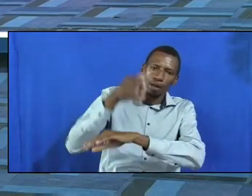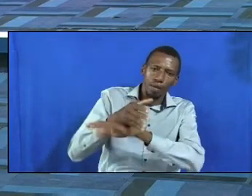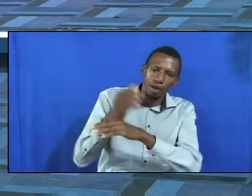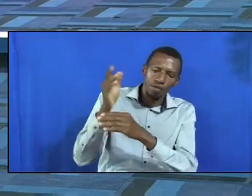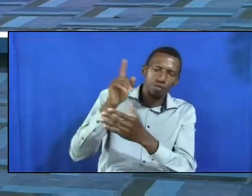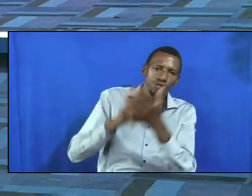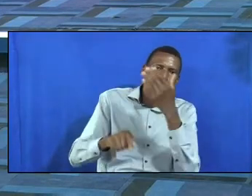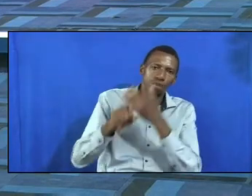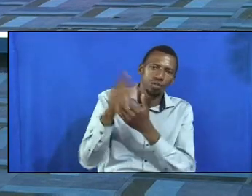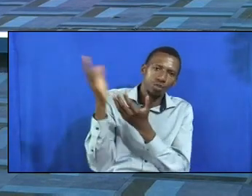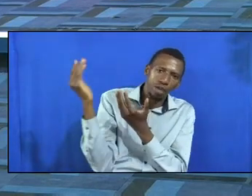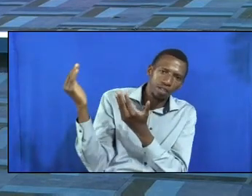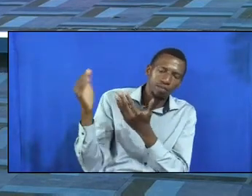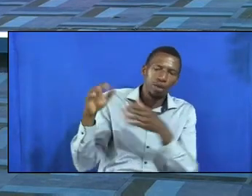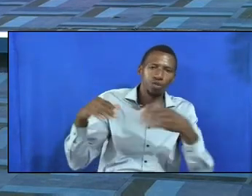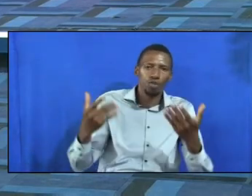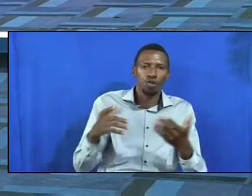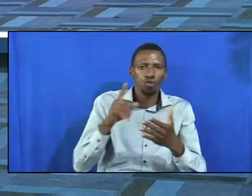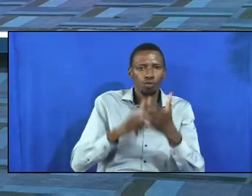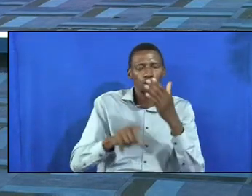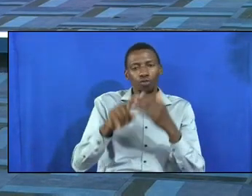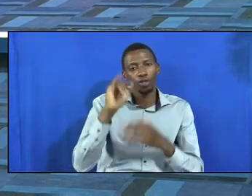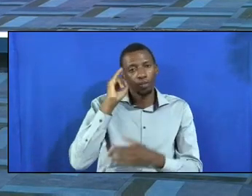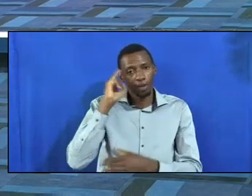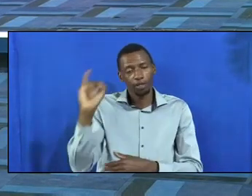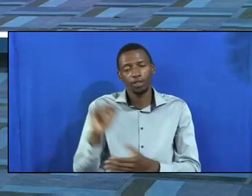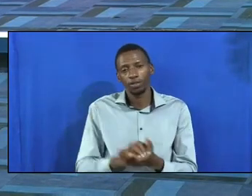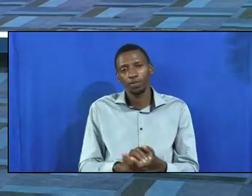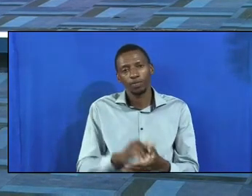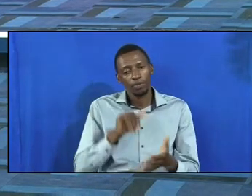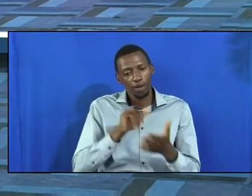above what we imagine. And that's what God did.